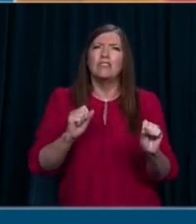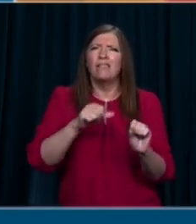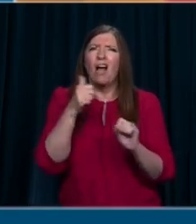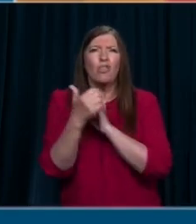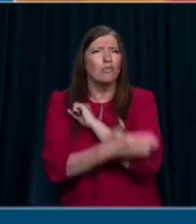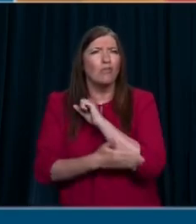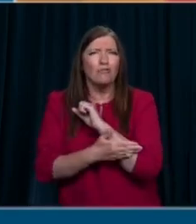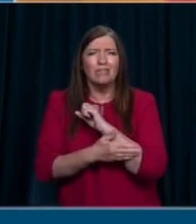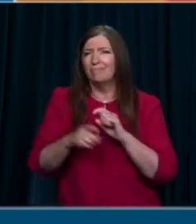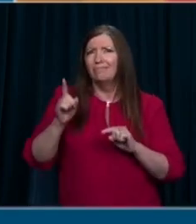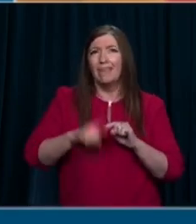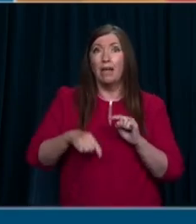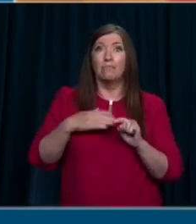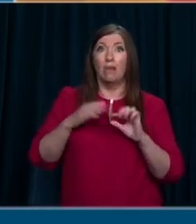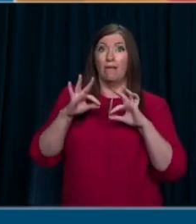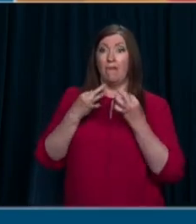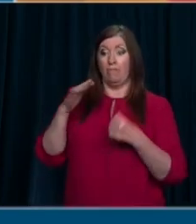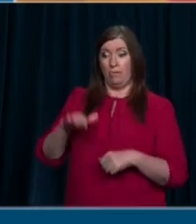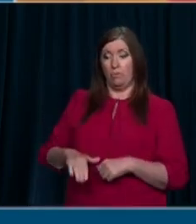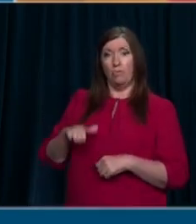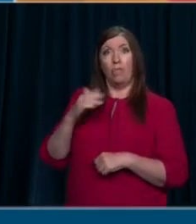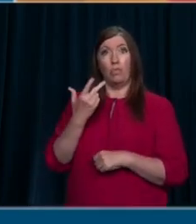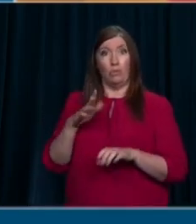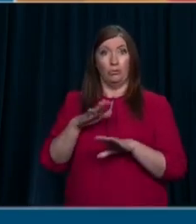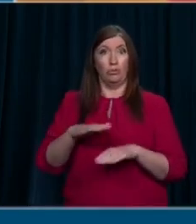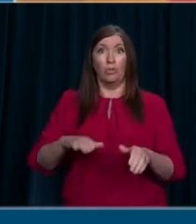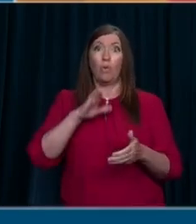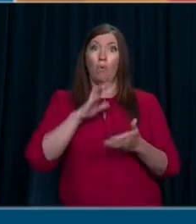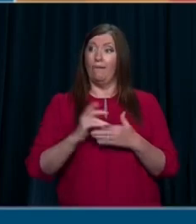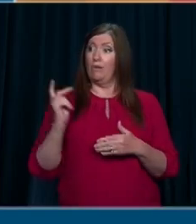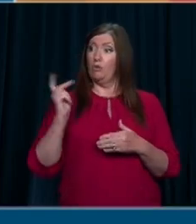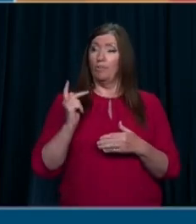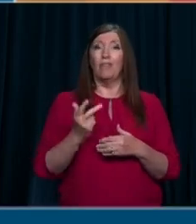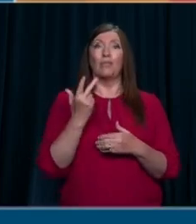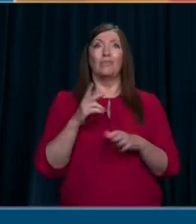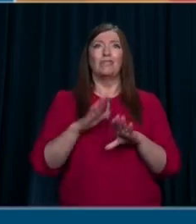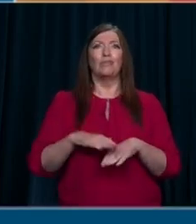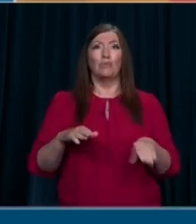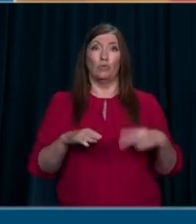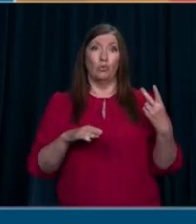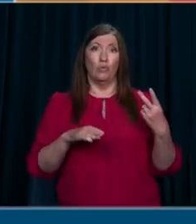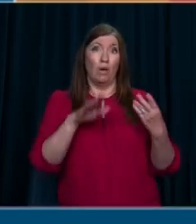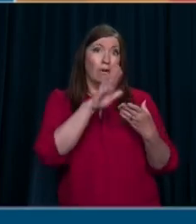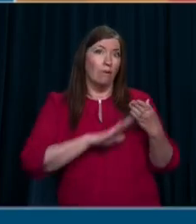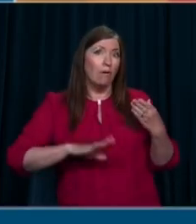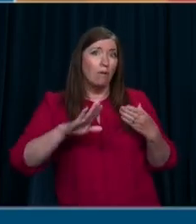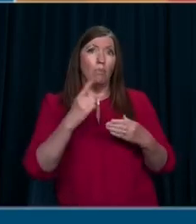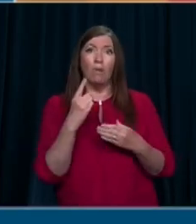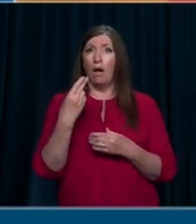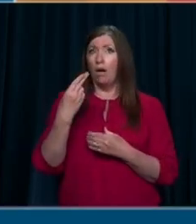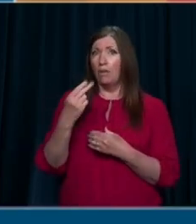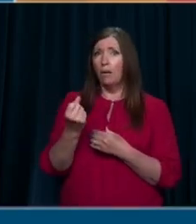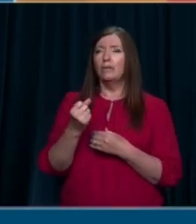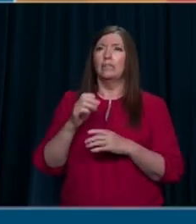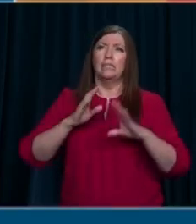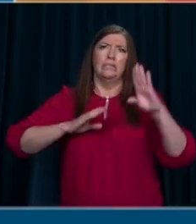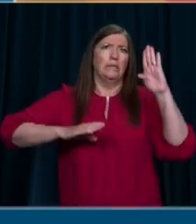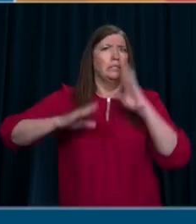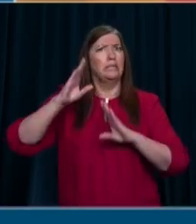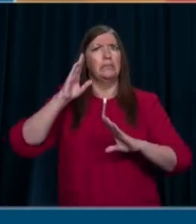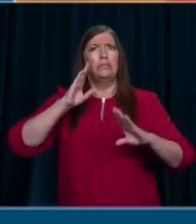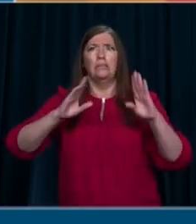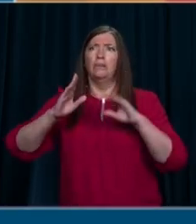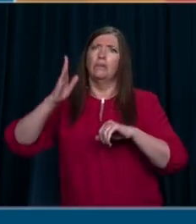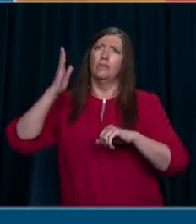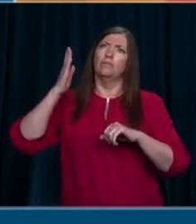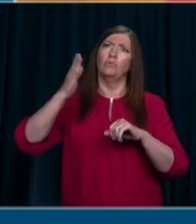have raised 3 kids. My wife, Gada, and I have 3 kids, 2 in college and 1 in high school. We're worried about the legacy. We're worried about